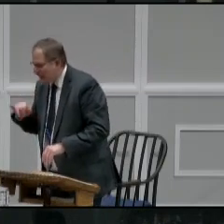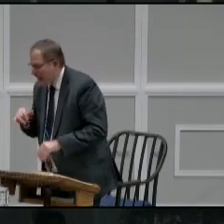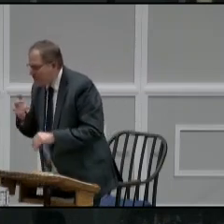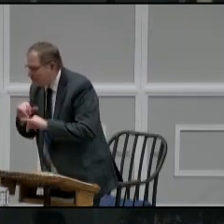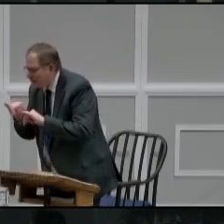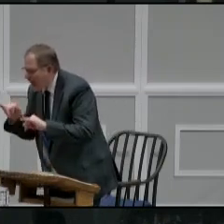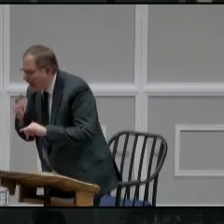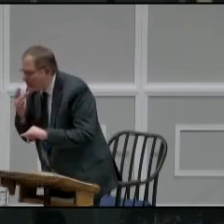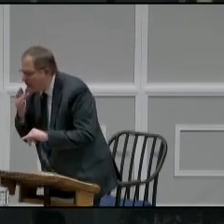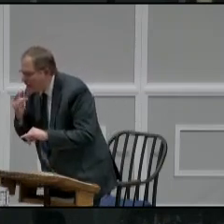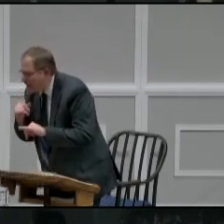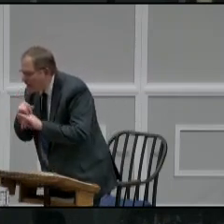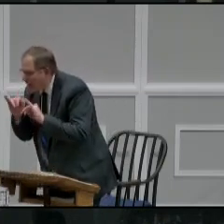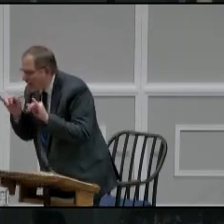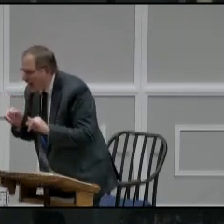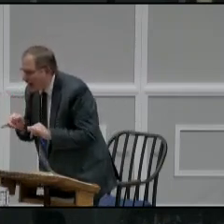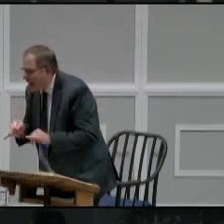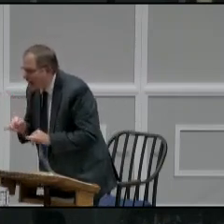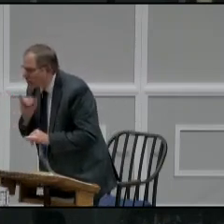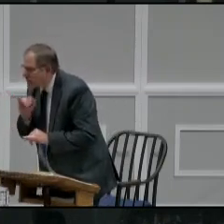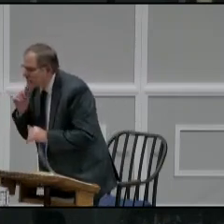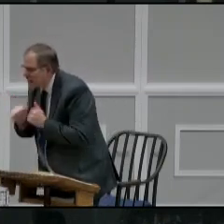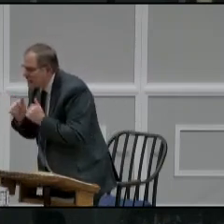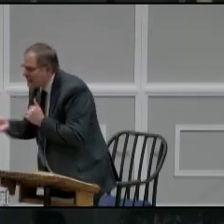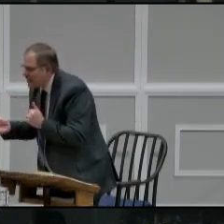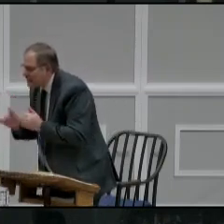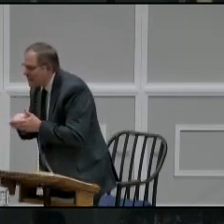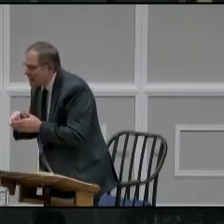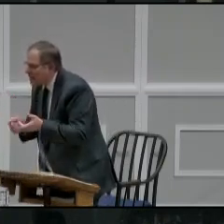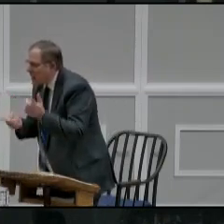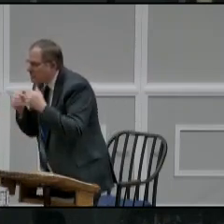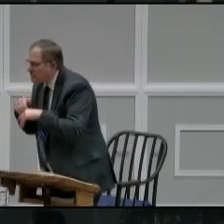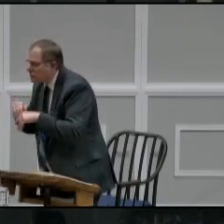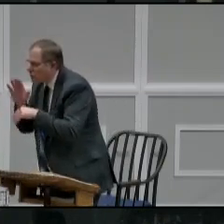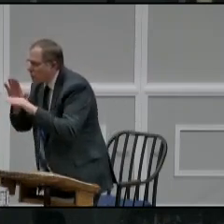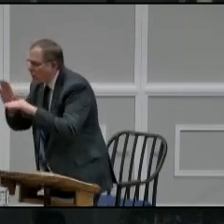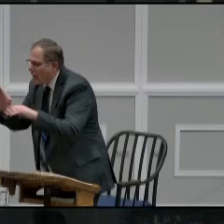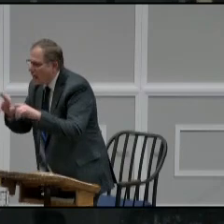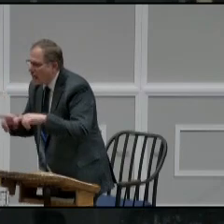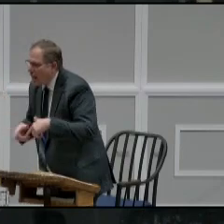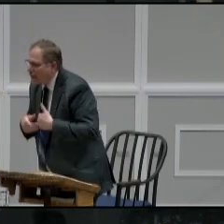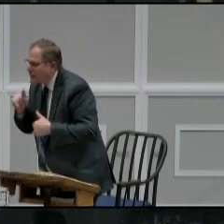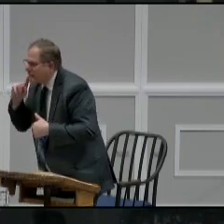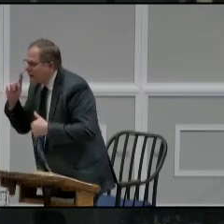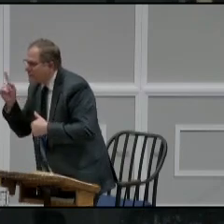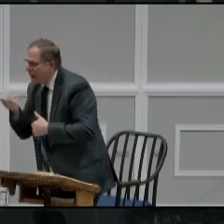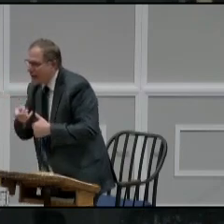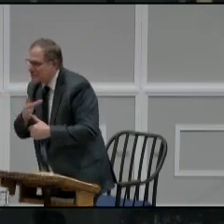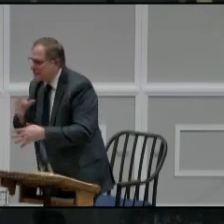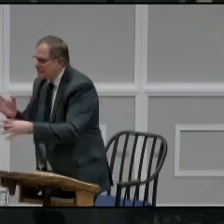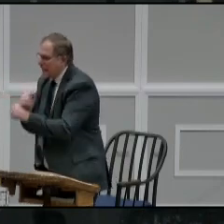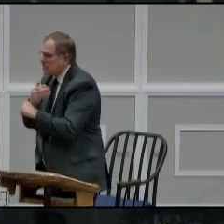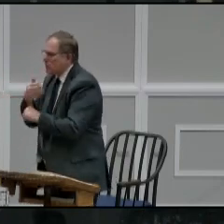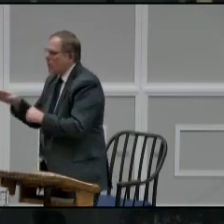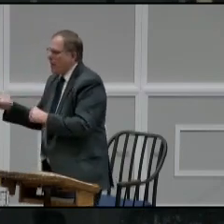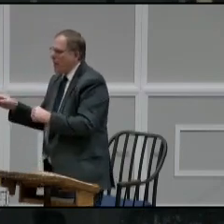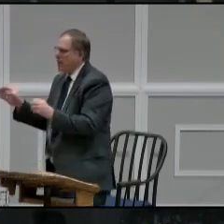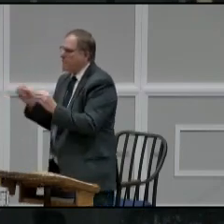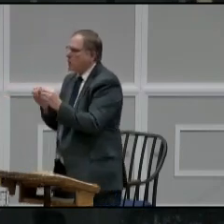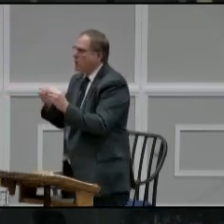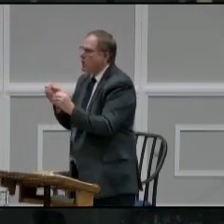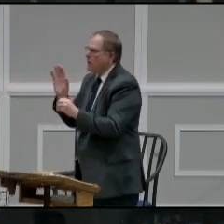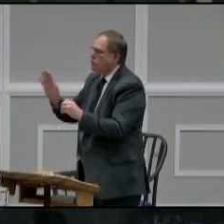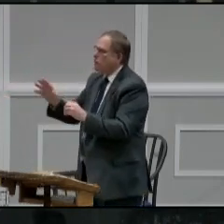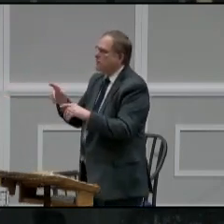anything that gets into our life and demands and takes away more of our